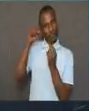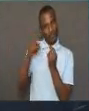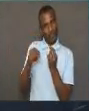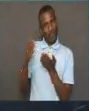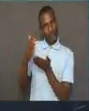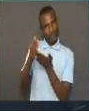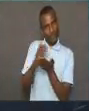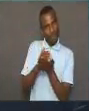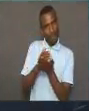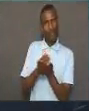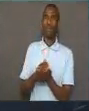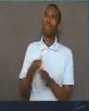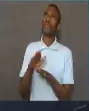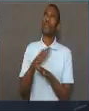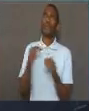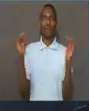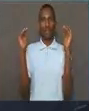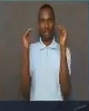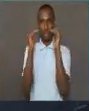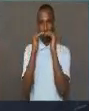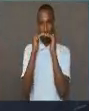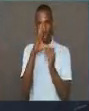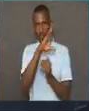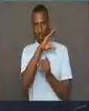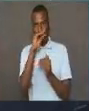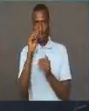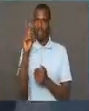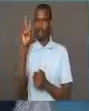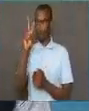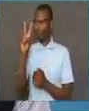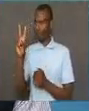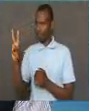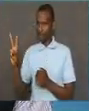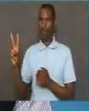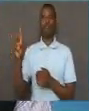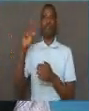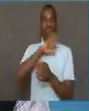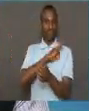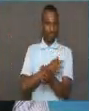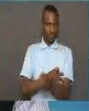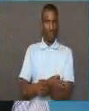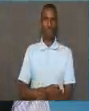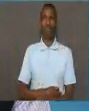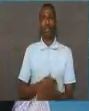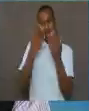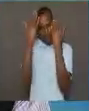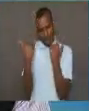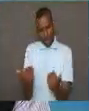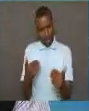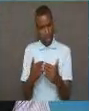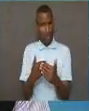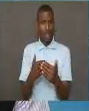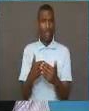lesson on equilibrium and couples. So far, in